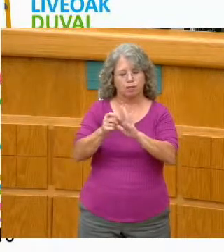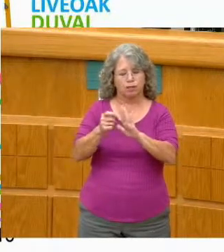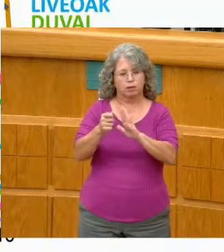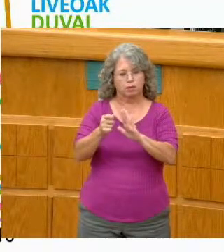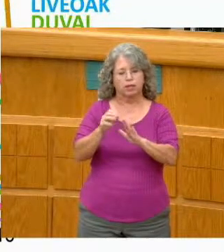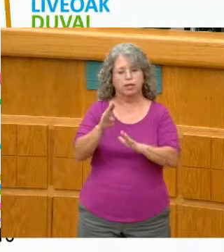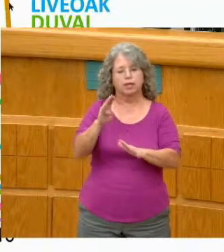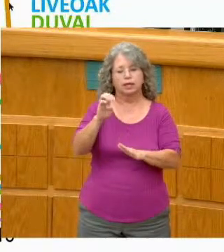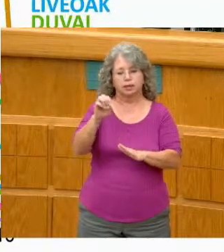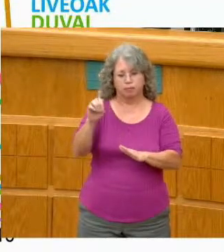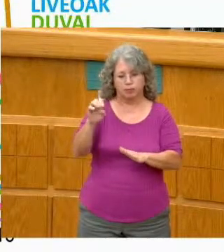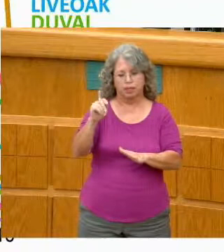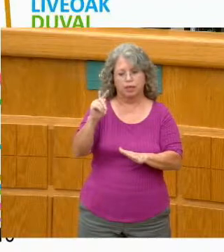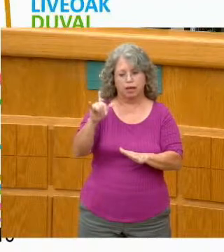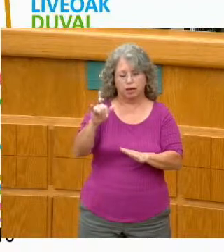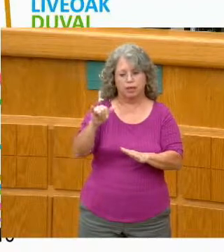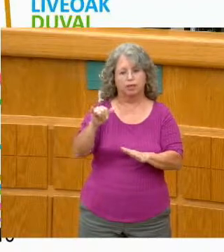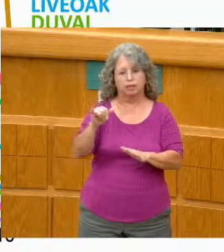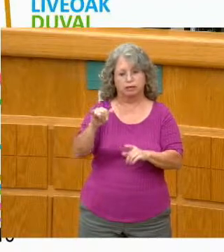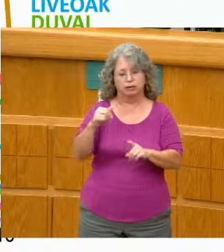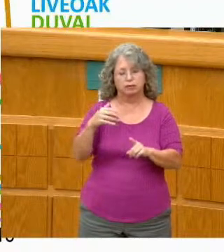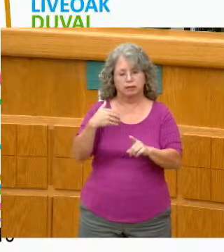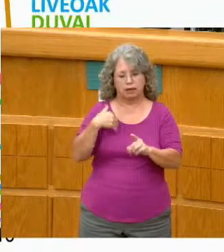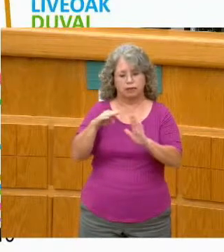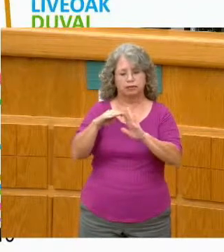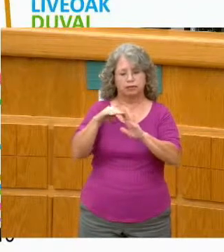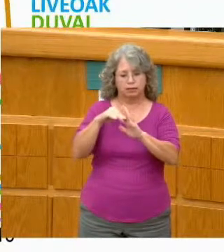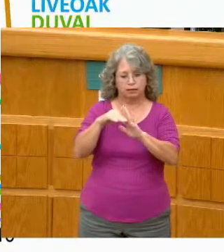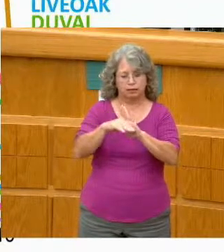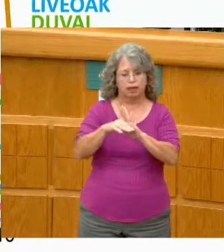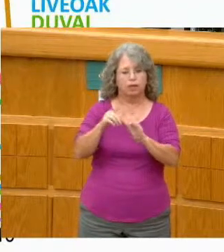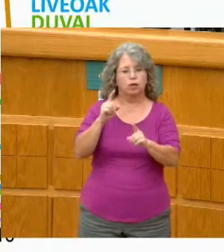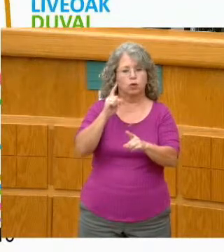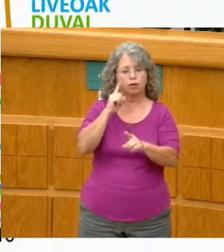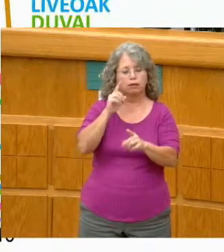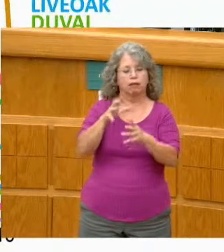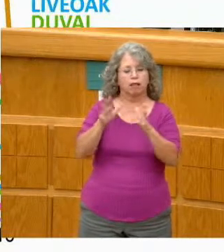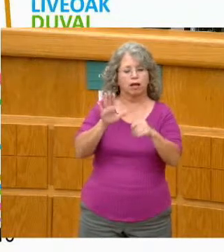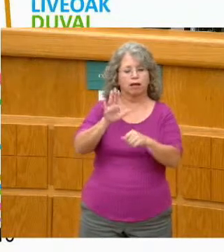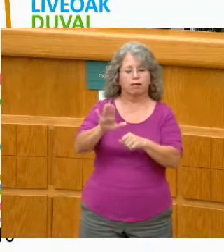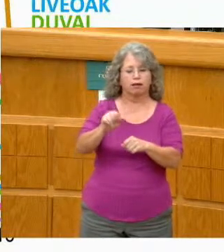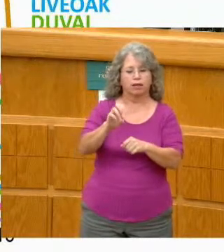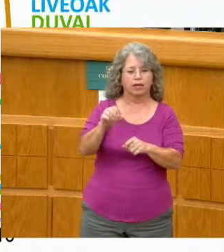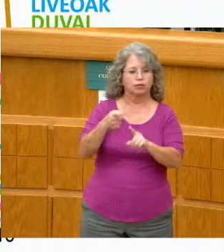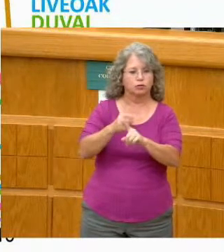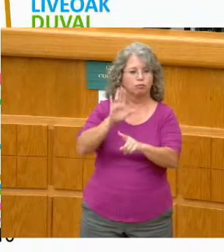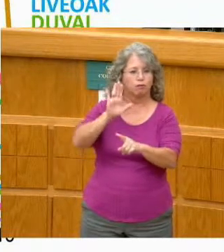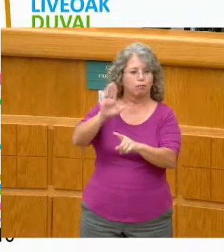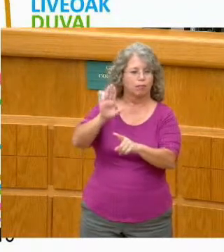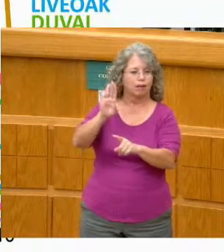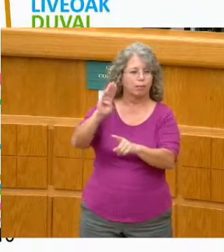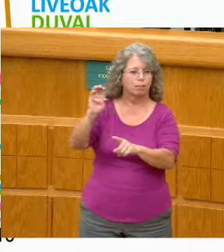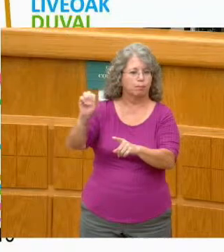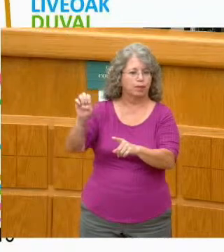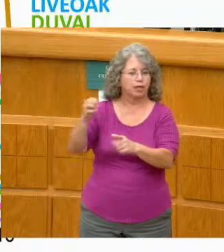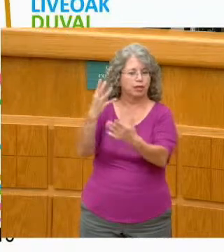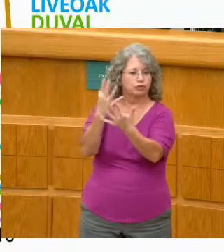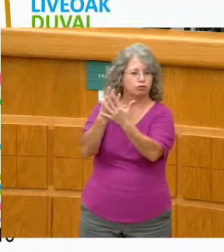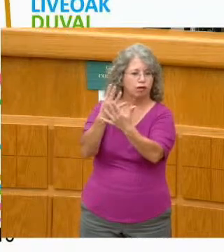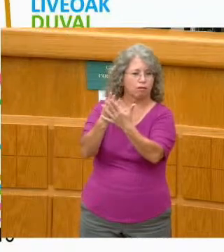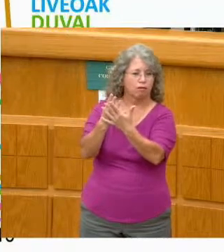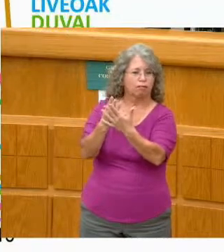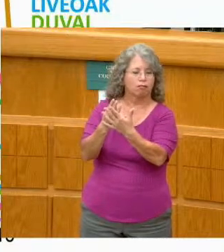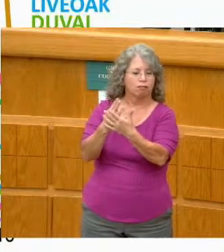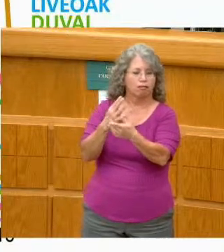upwards a little bit. B County has experienced a precipitous decline. We think that a lot of these cases were from the